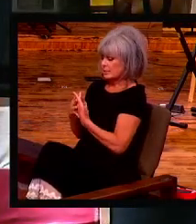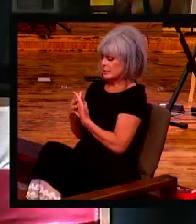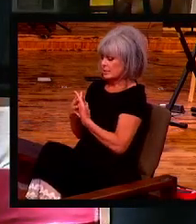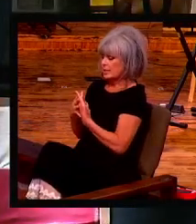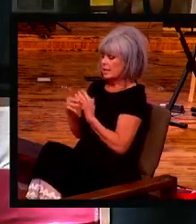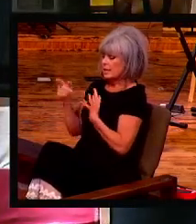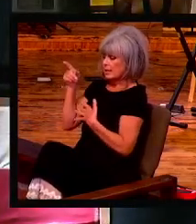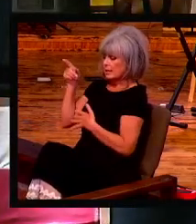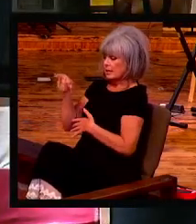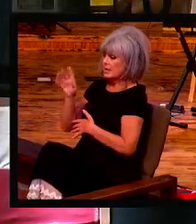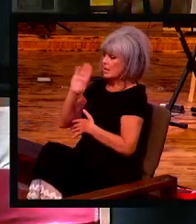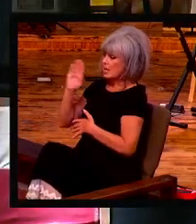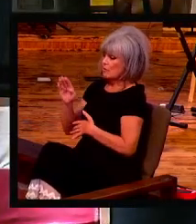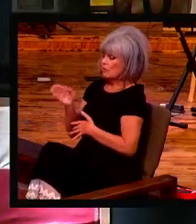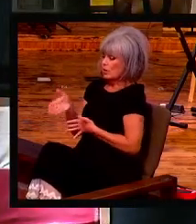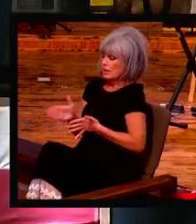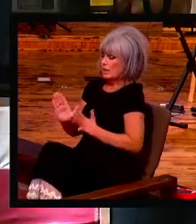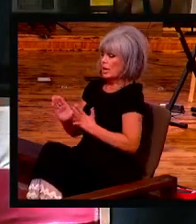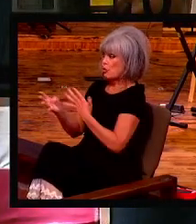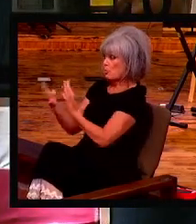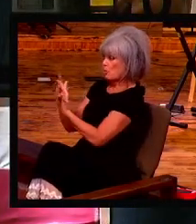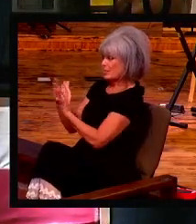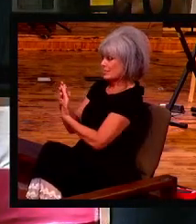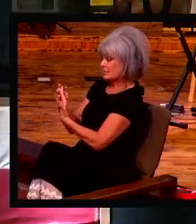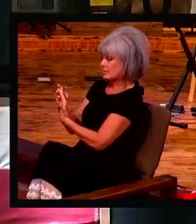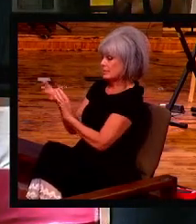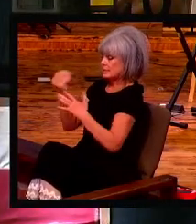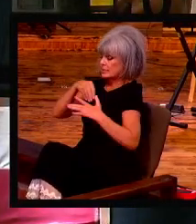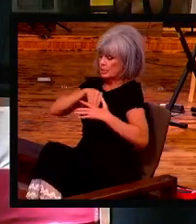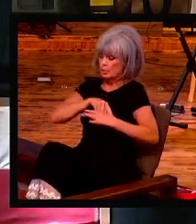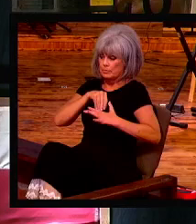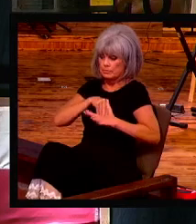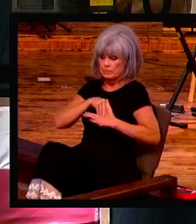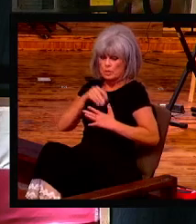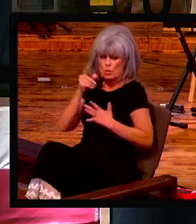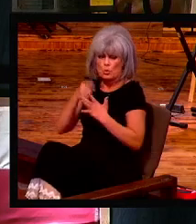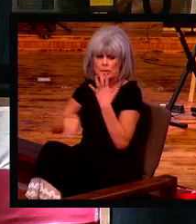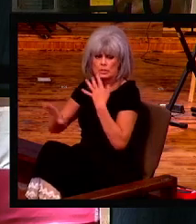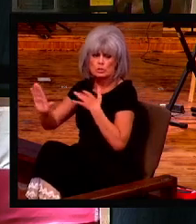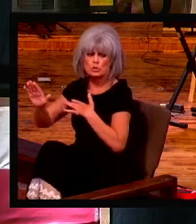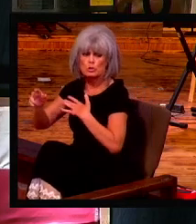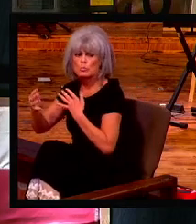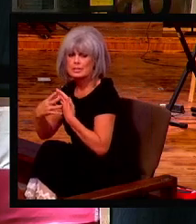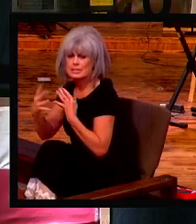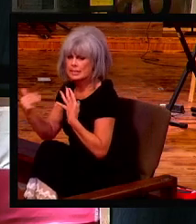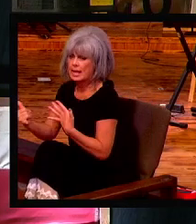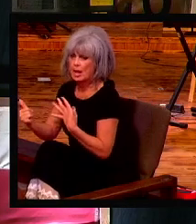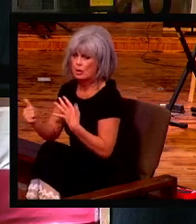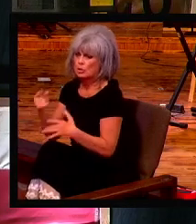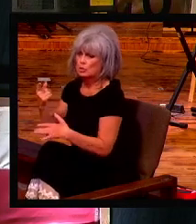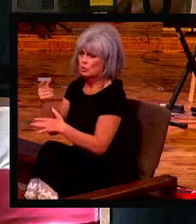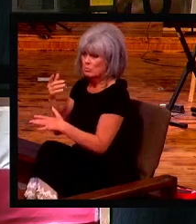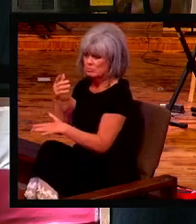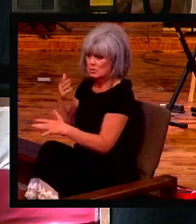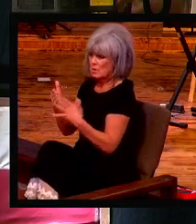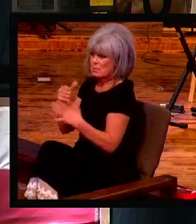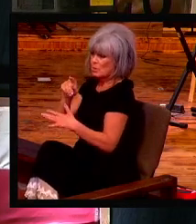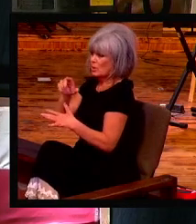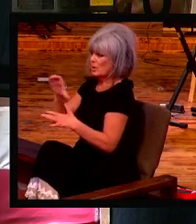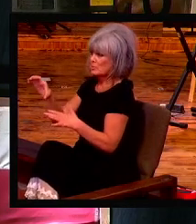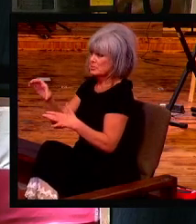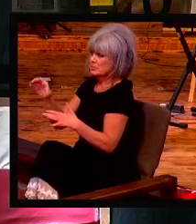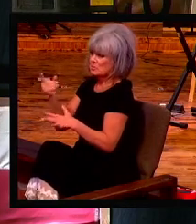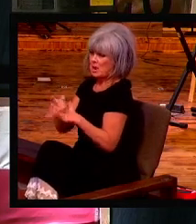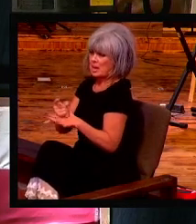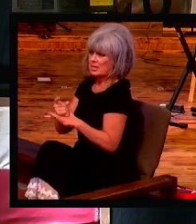inside of him. No matter what your prison is right now, you may be 100% right. You may not have done